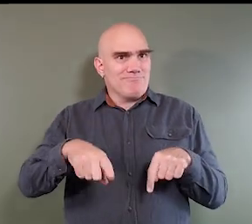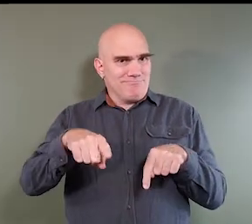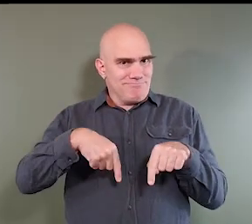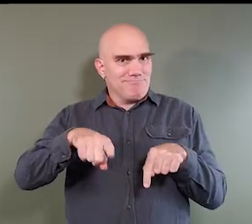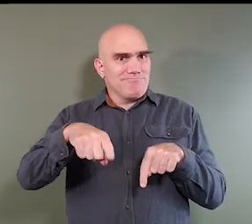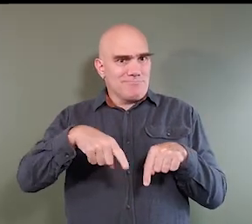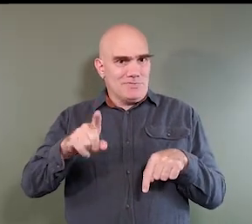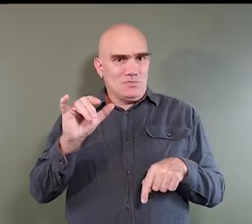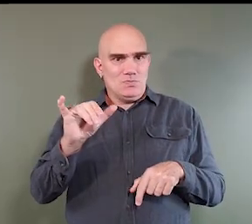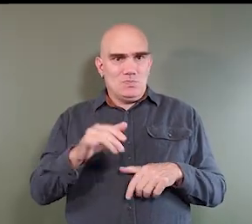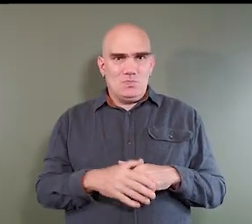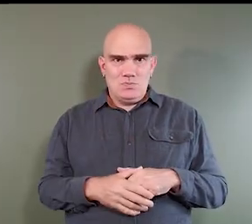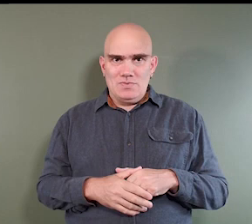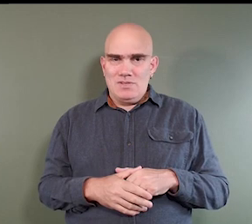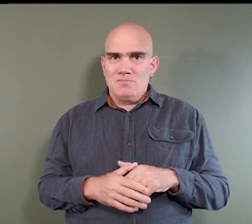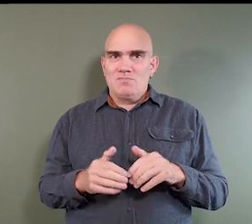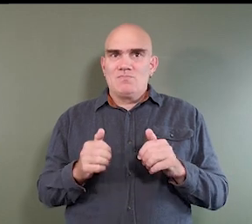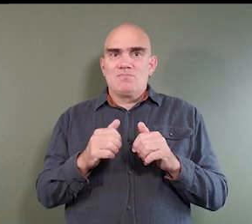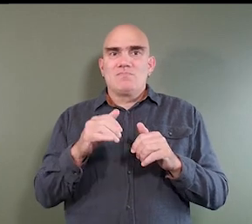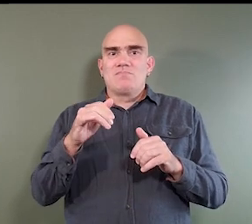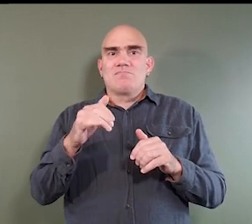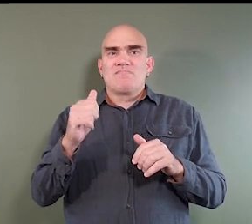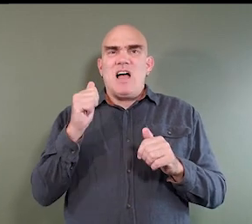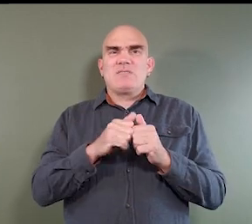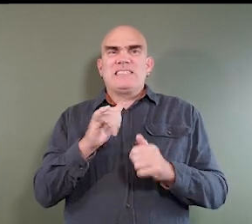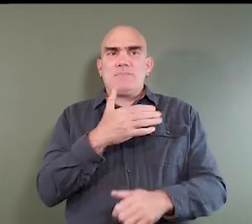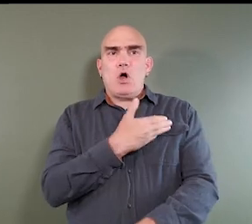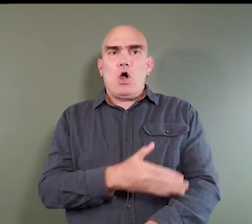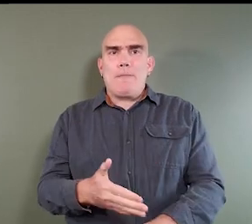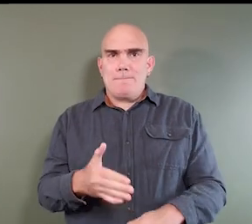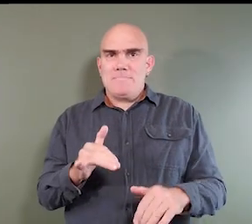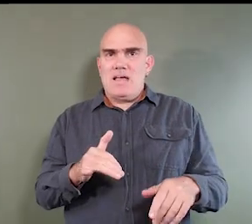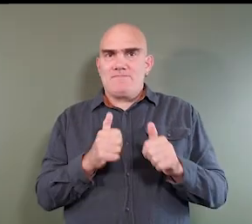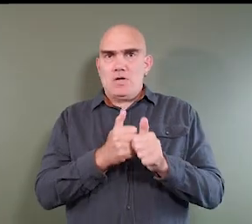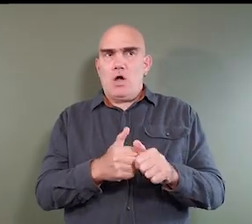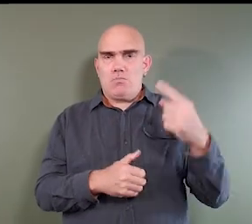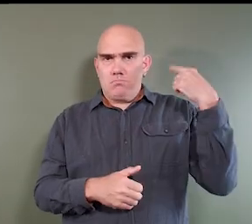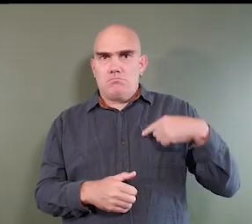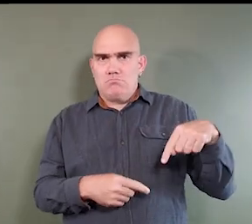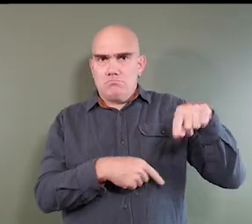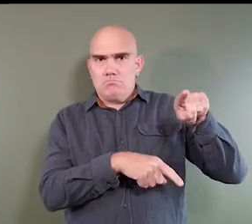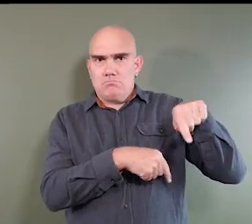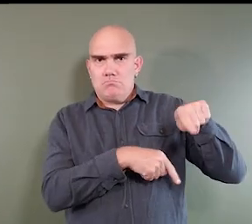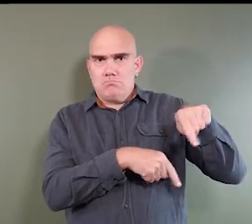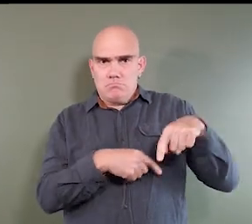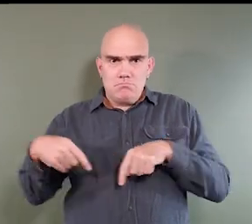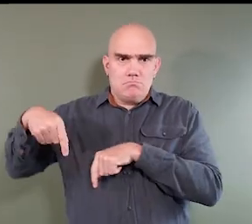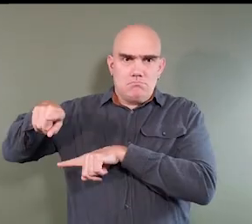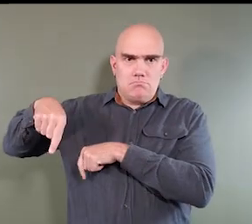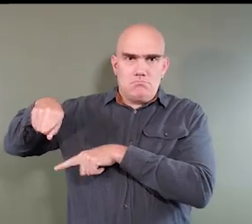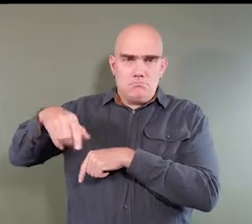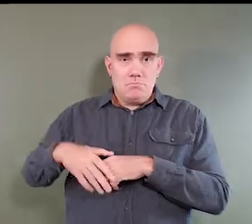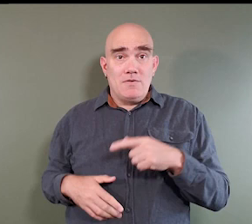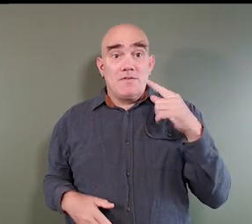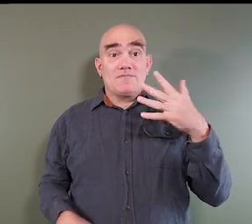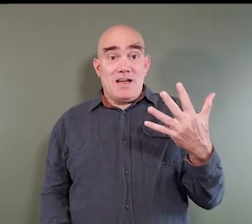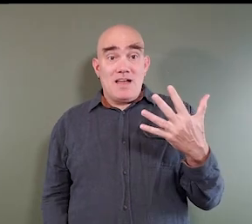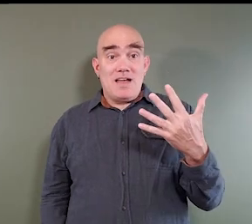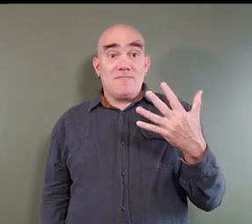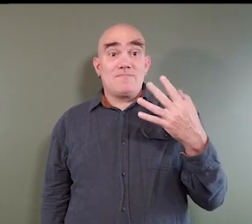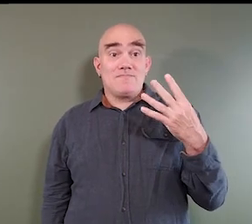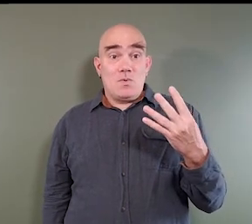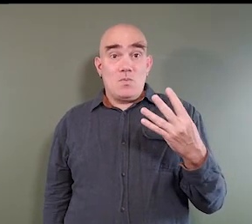leg forward, stepping backwards with the same arm that's going up in the air for another 5,